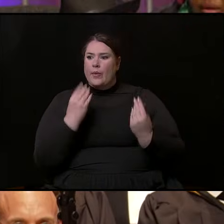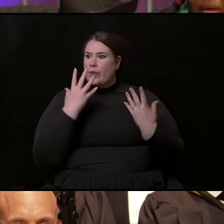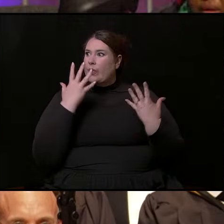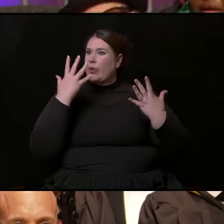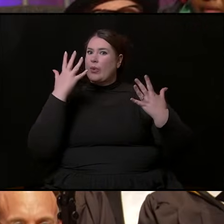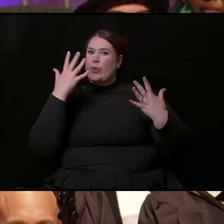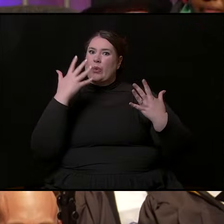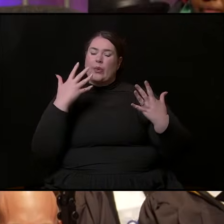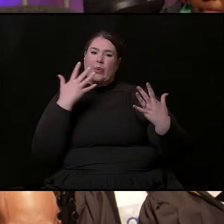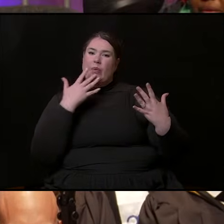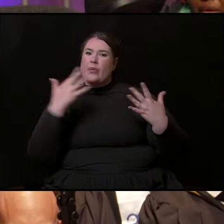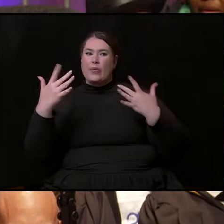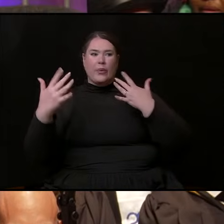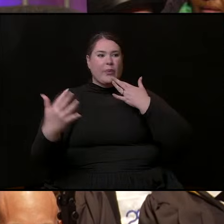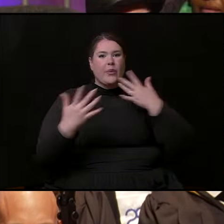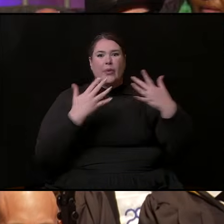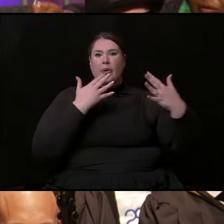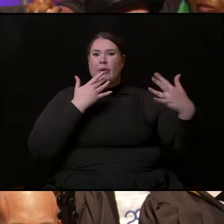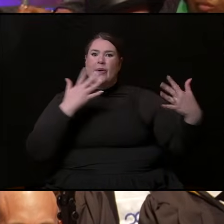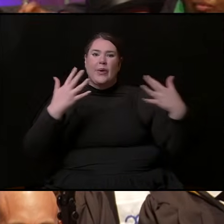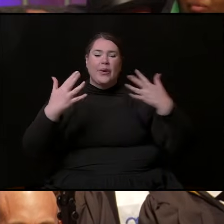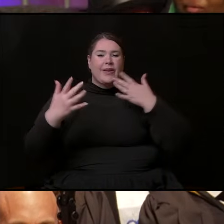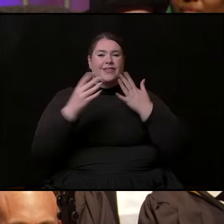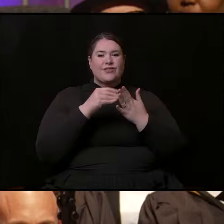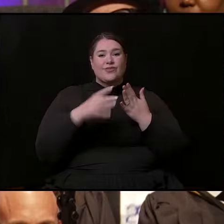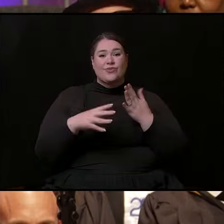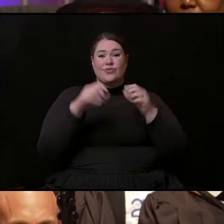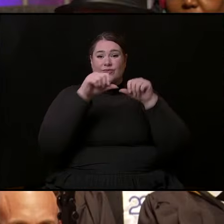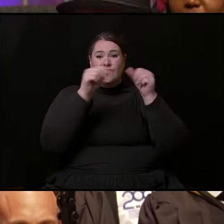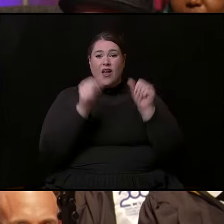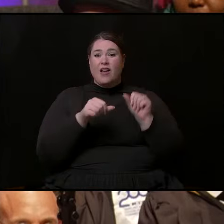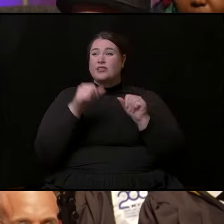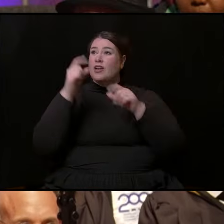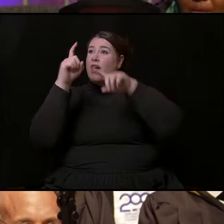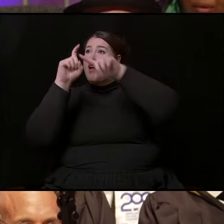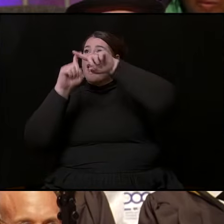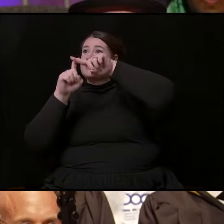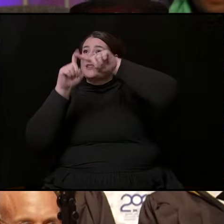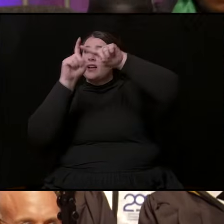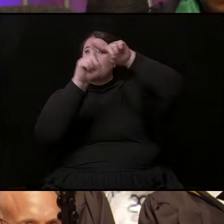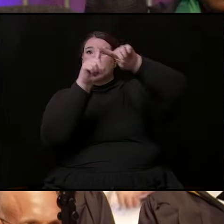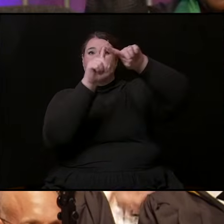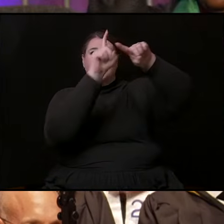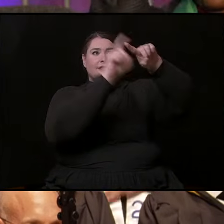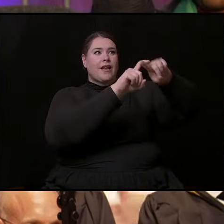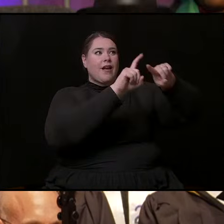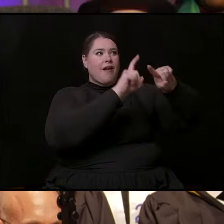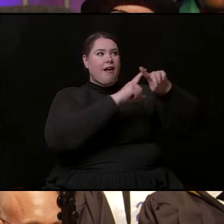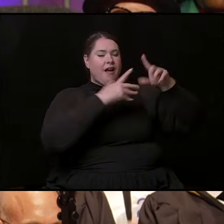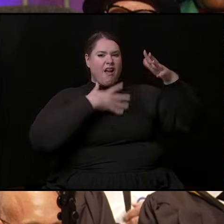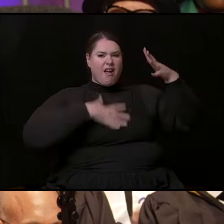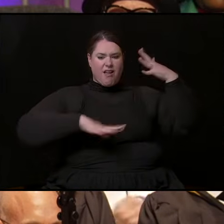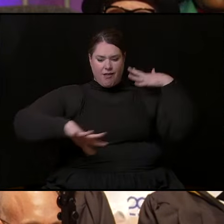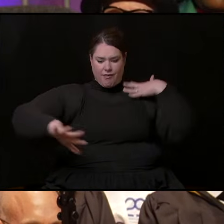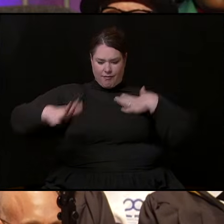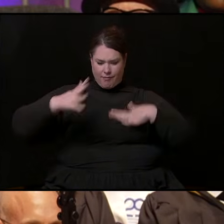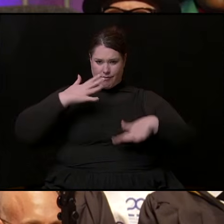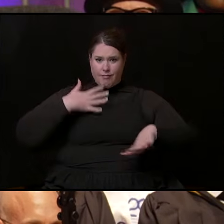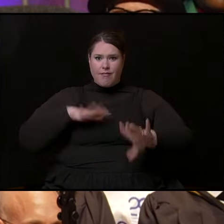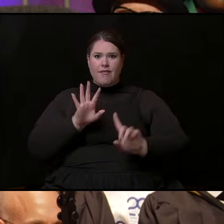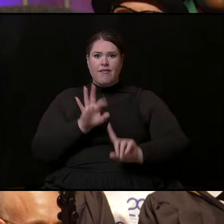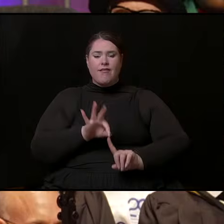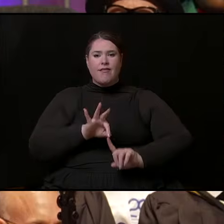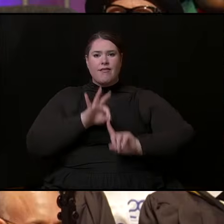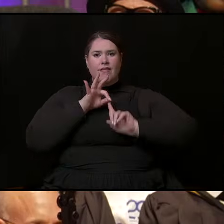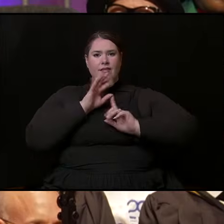Student sculptures hung by strings on every archway. Students and alumni dressed in custom designs for a